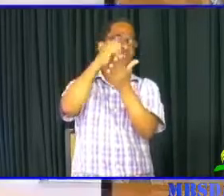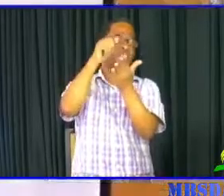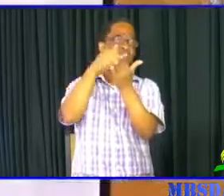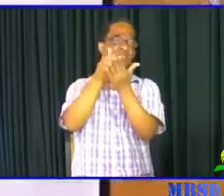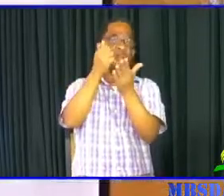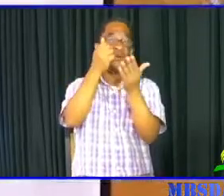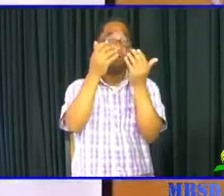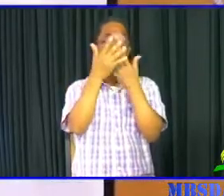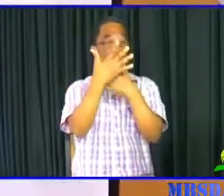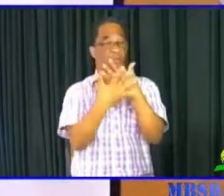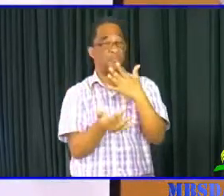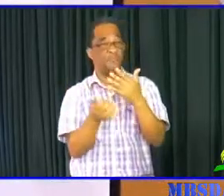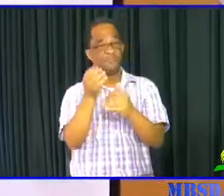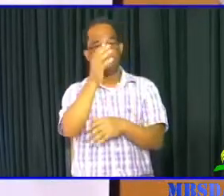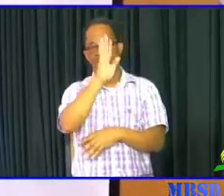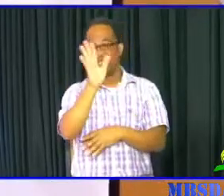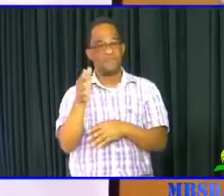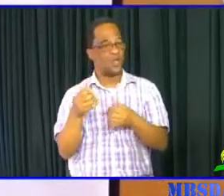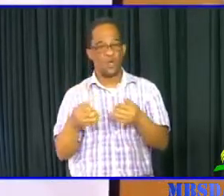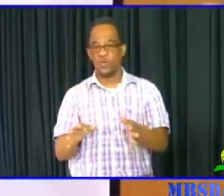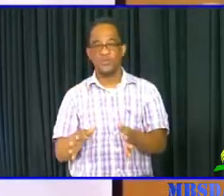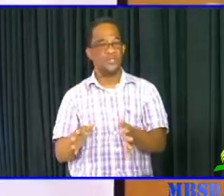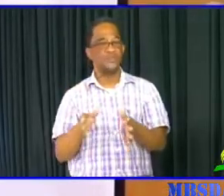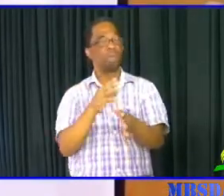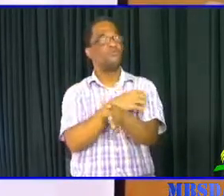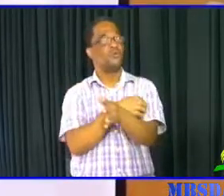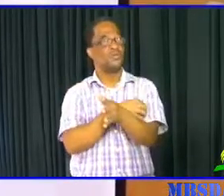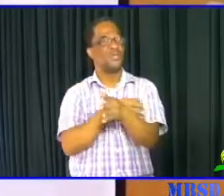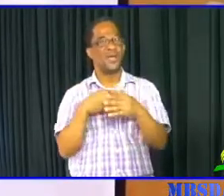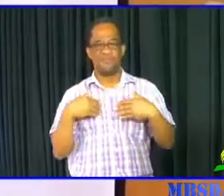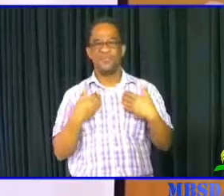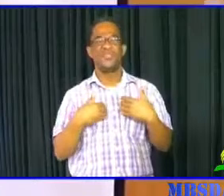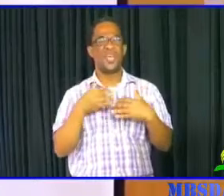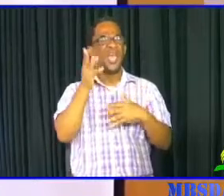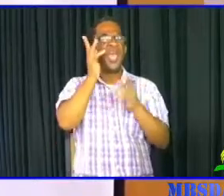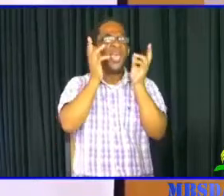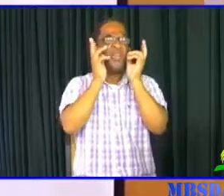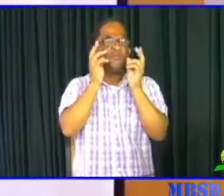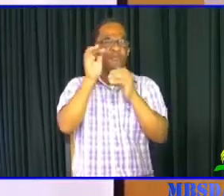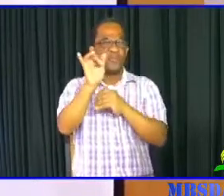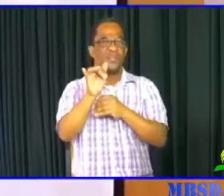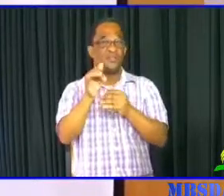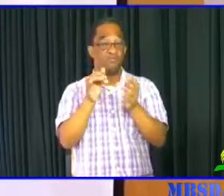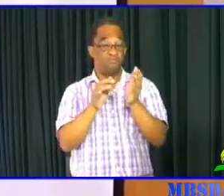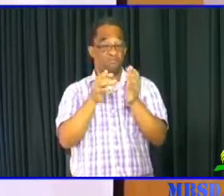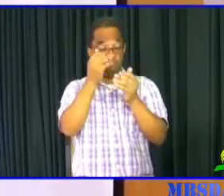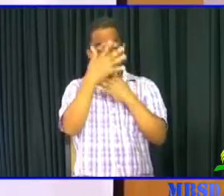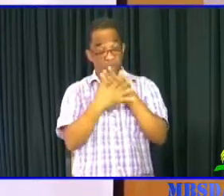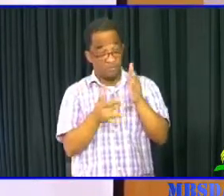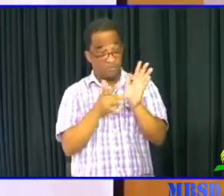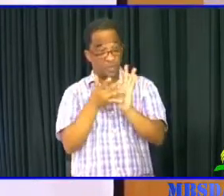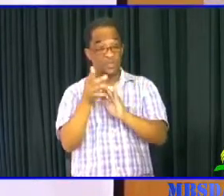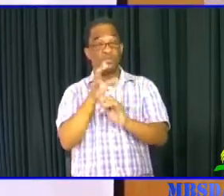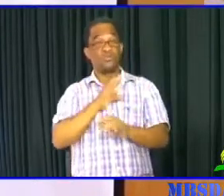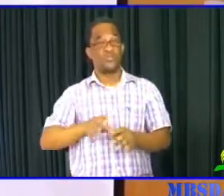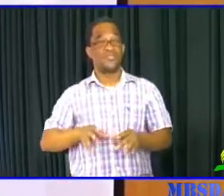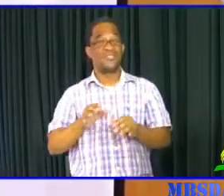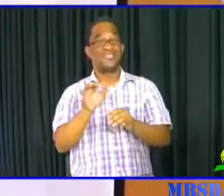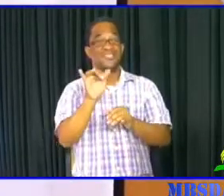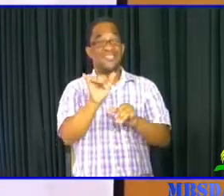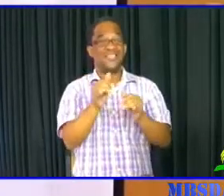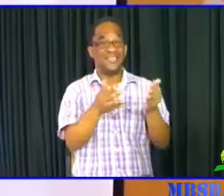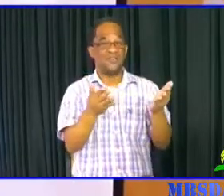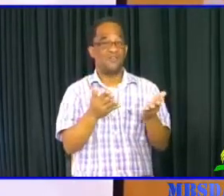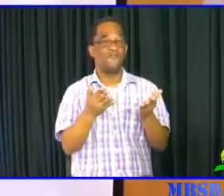The blood will never lose its power. Aren't we happy to hear that? That the blood of Jesus Christ still is available, still